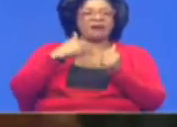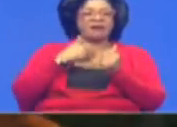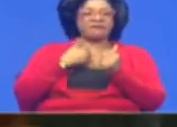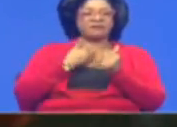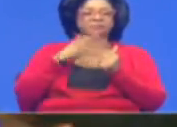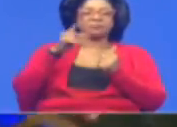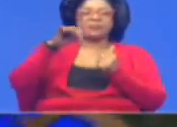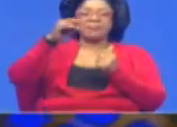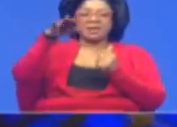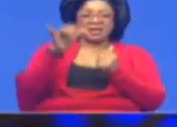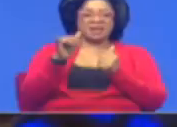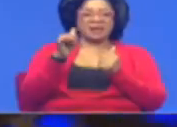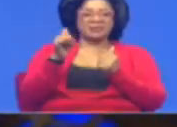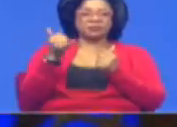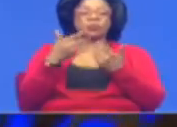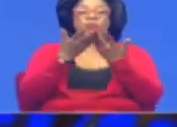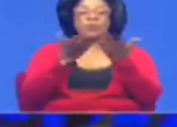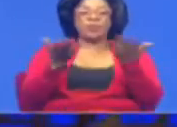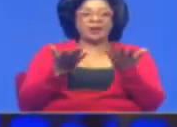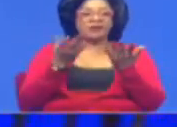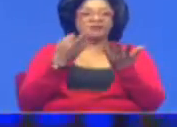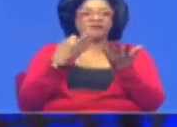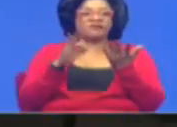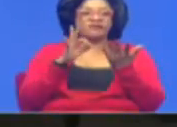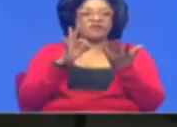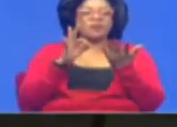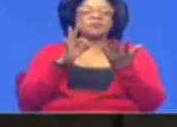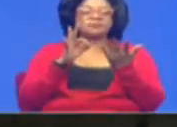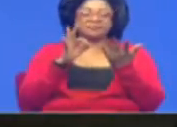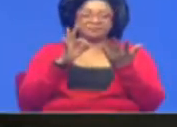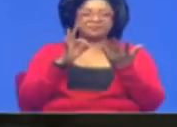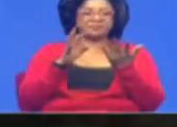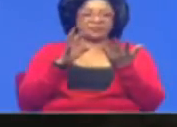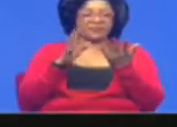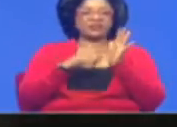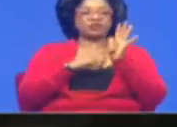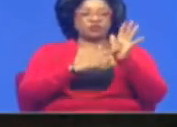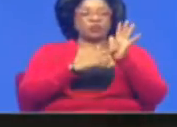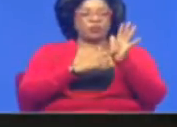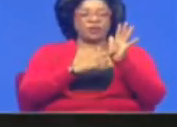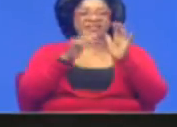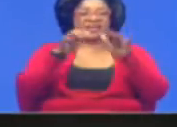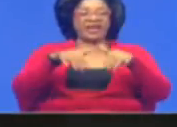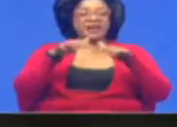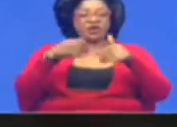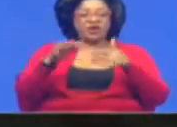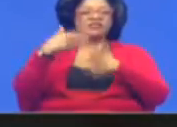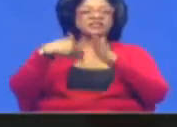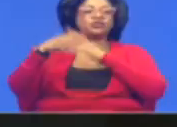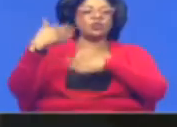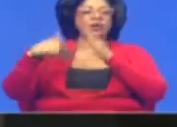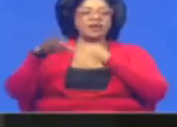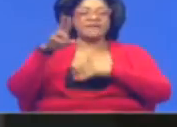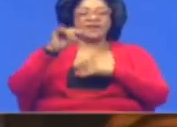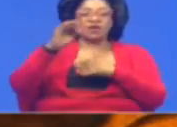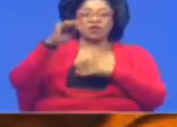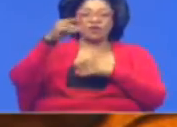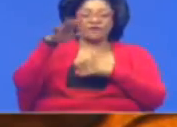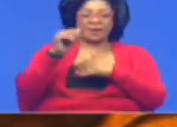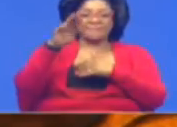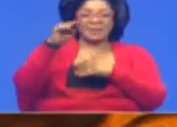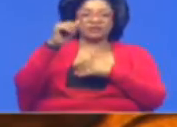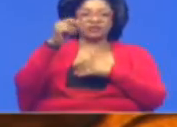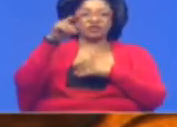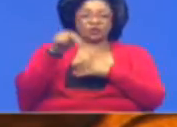pumpkins came to life for a sound and light show in the gardens of the historic Van Cortlandt Mansion,